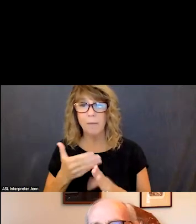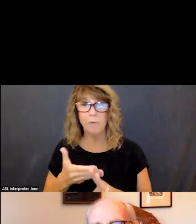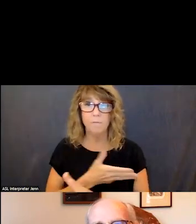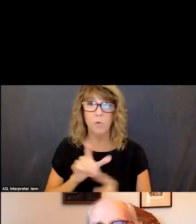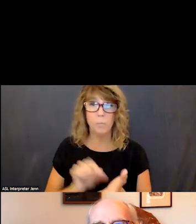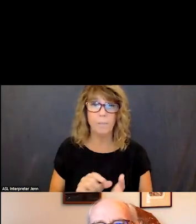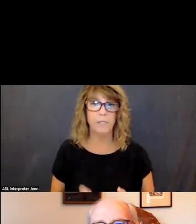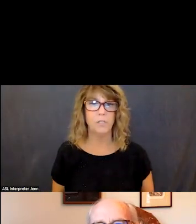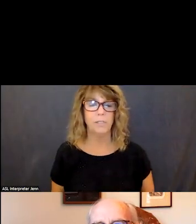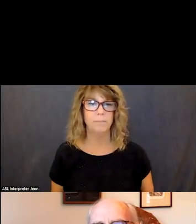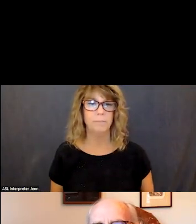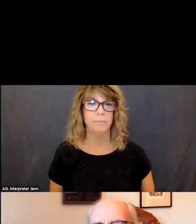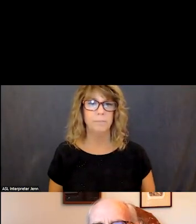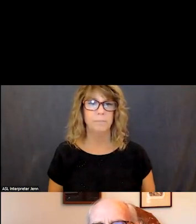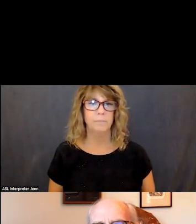Next slide.